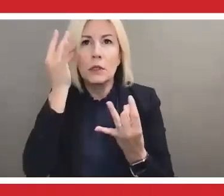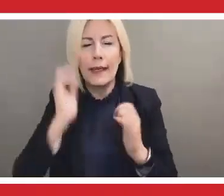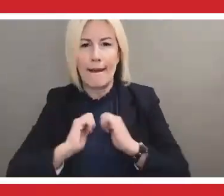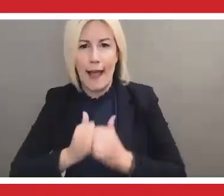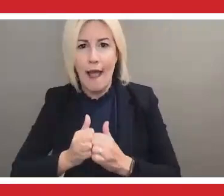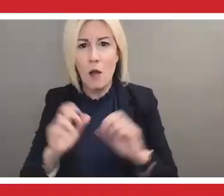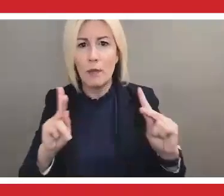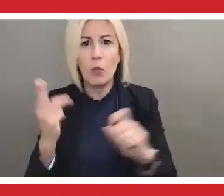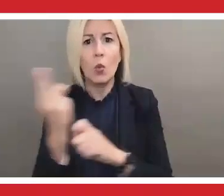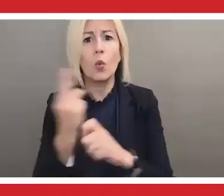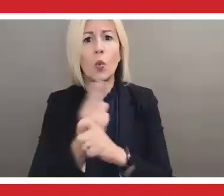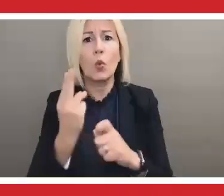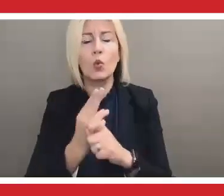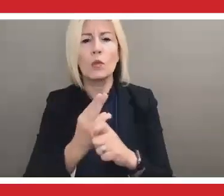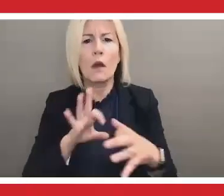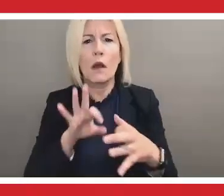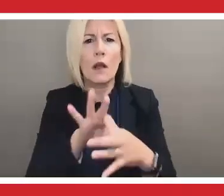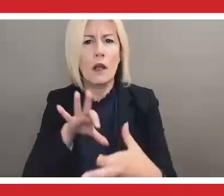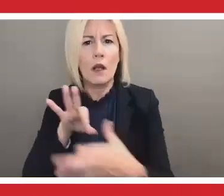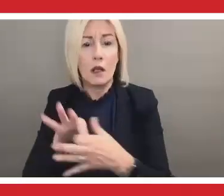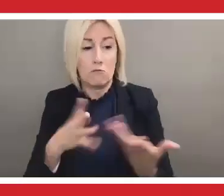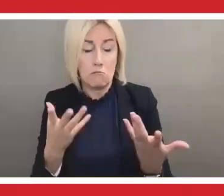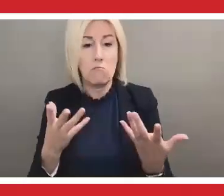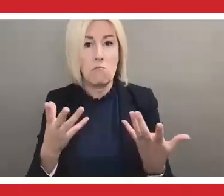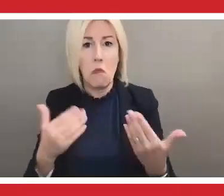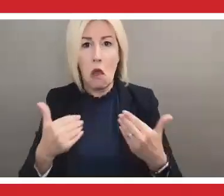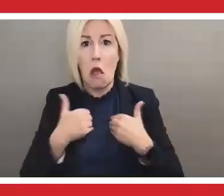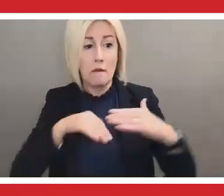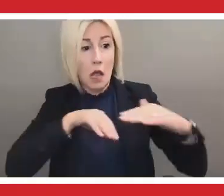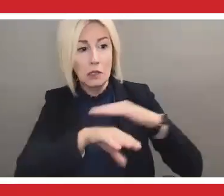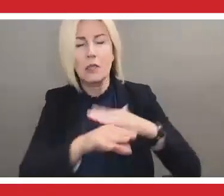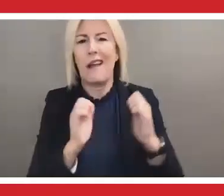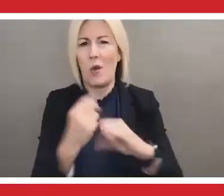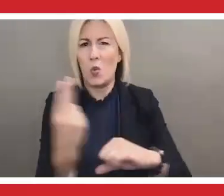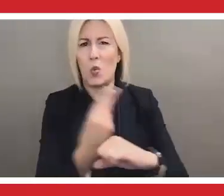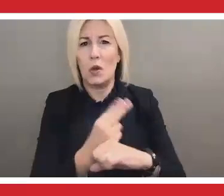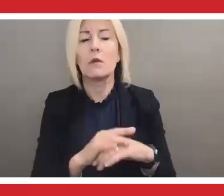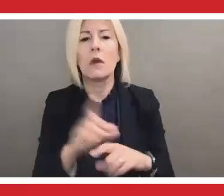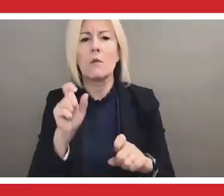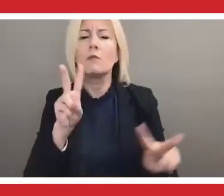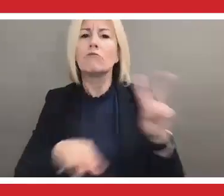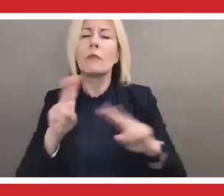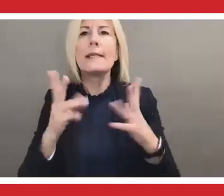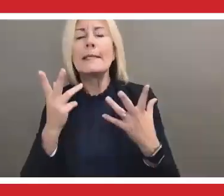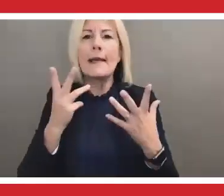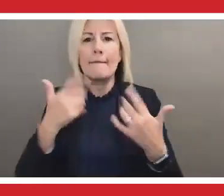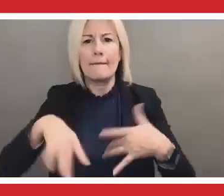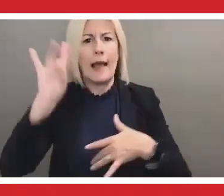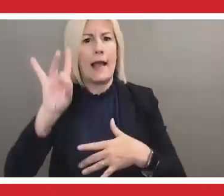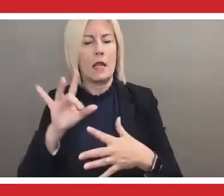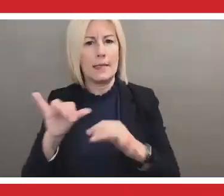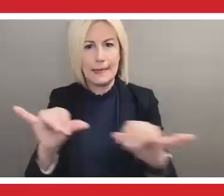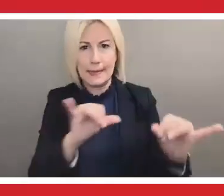to use the connectivity once they get the access. We must look for a common ground and focus on strategic